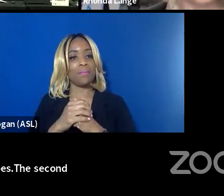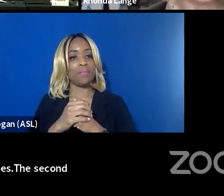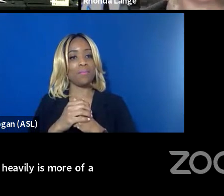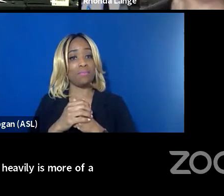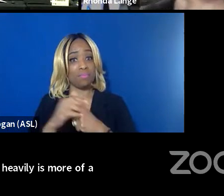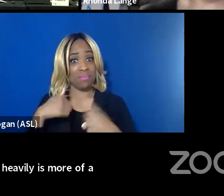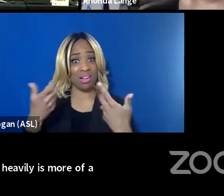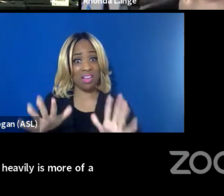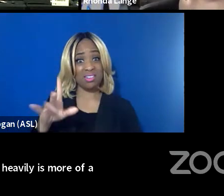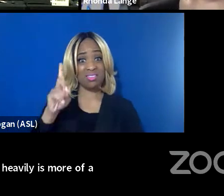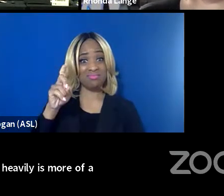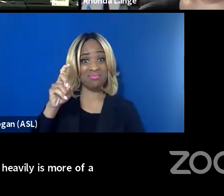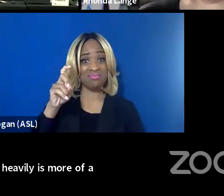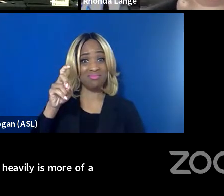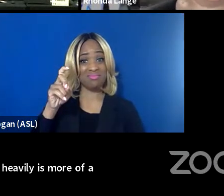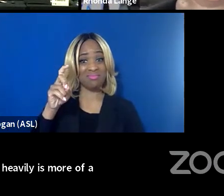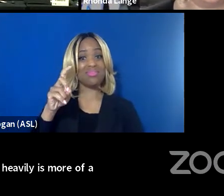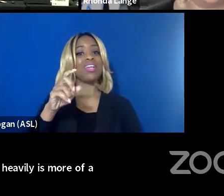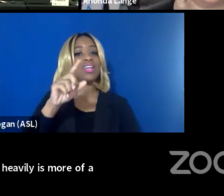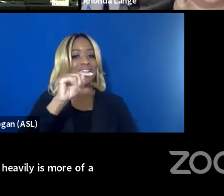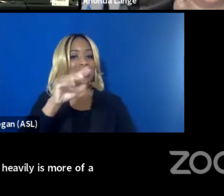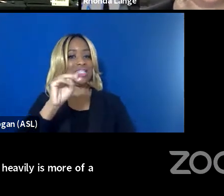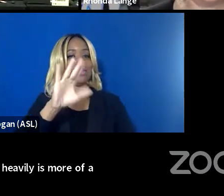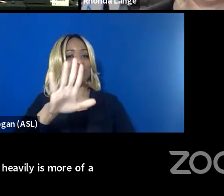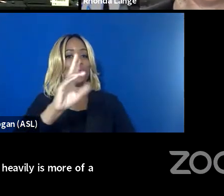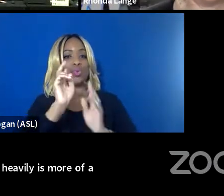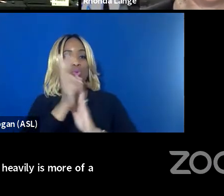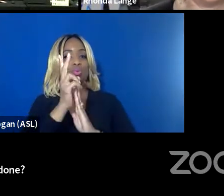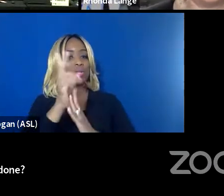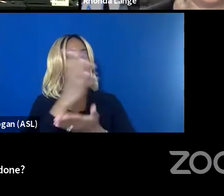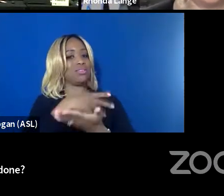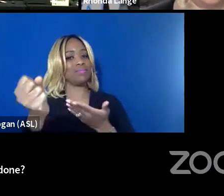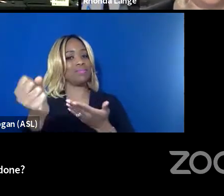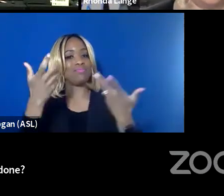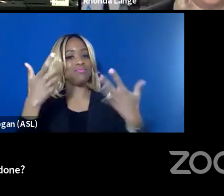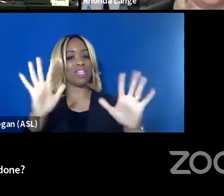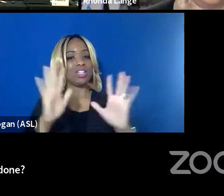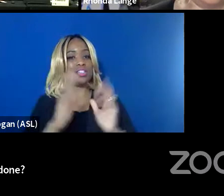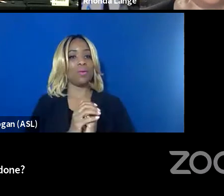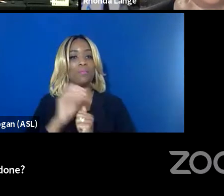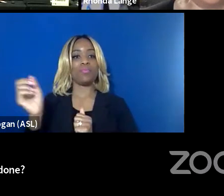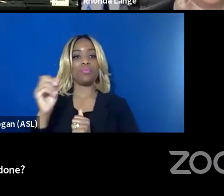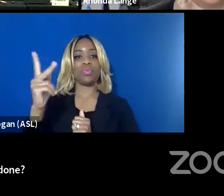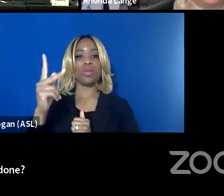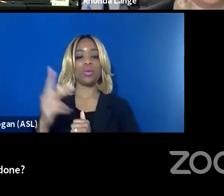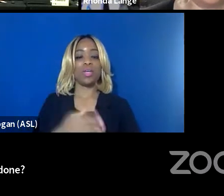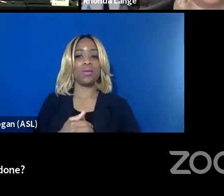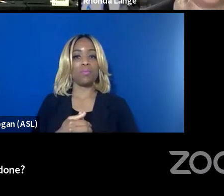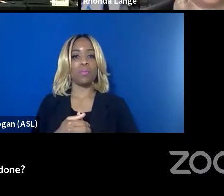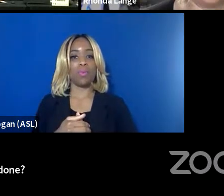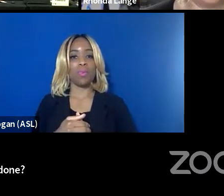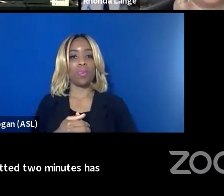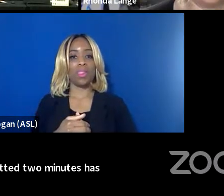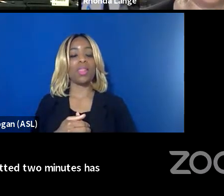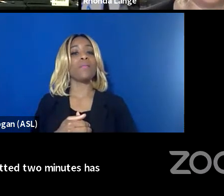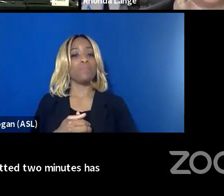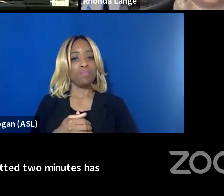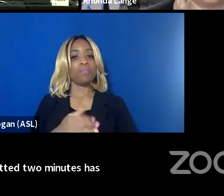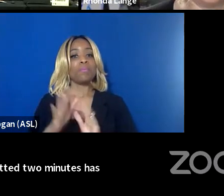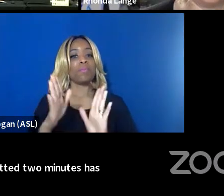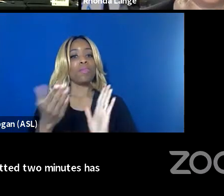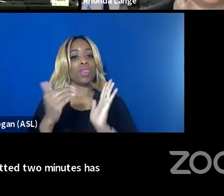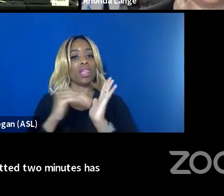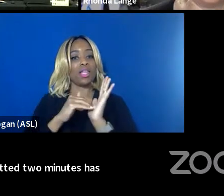done? Tim, your allotted 2 minutes has ended. Okay. But as always,